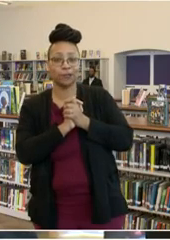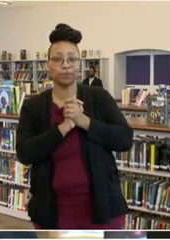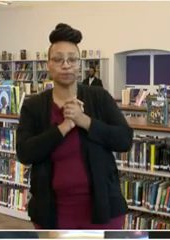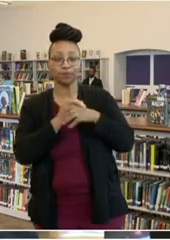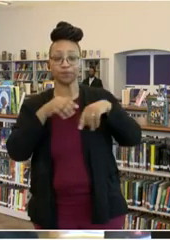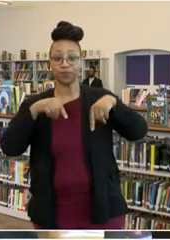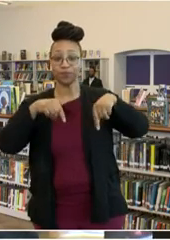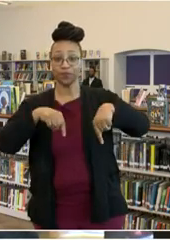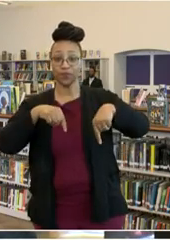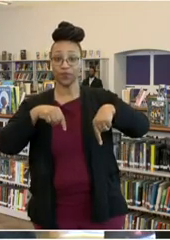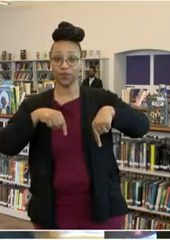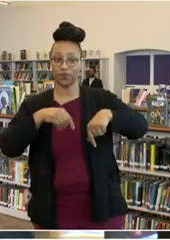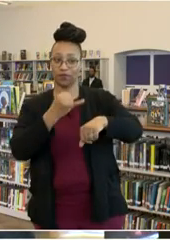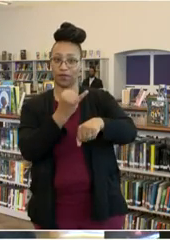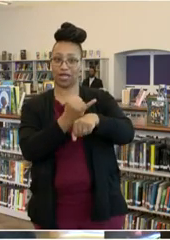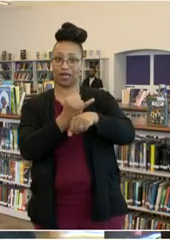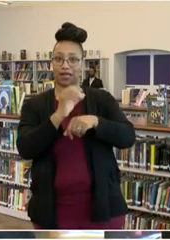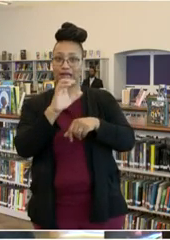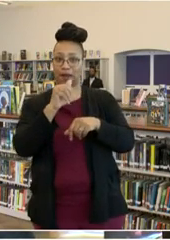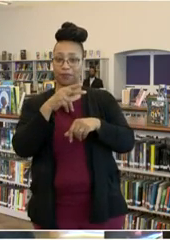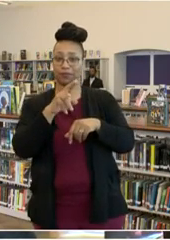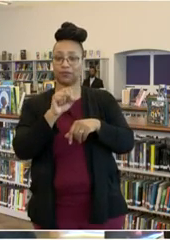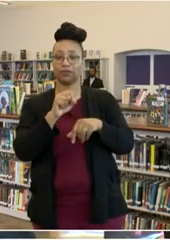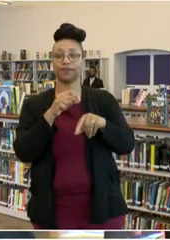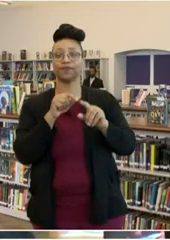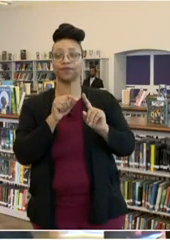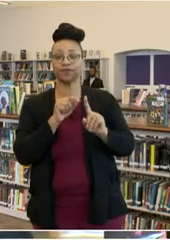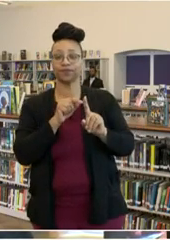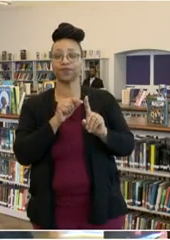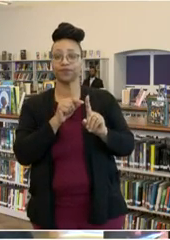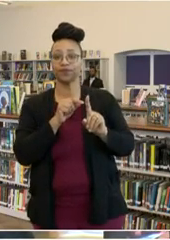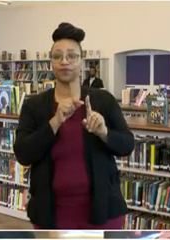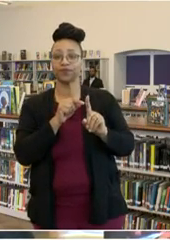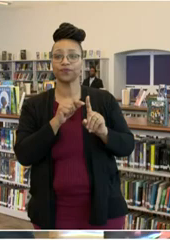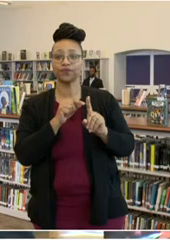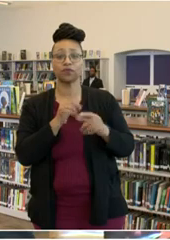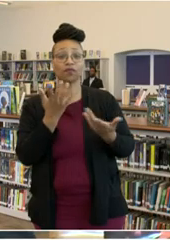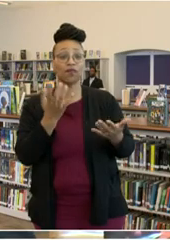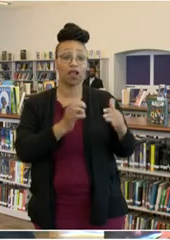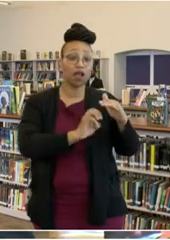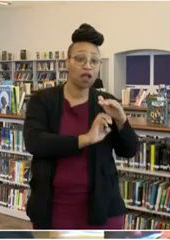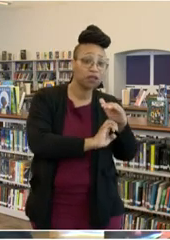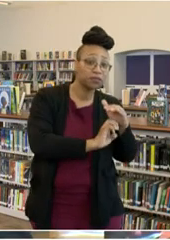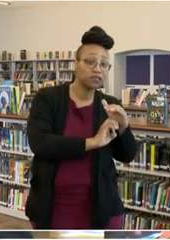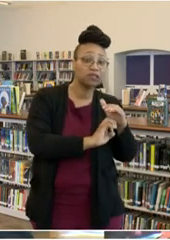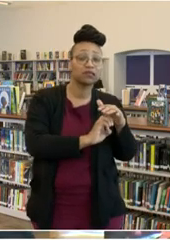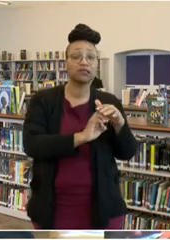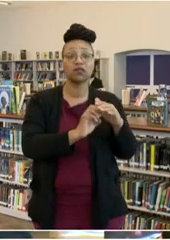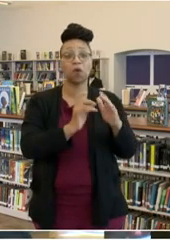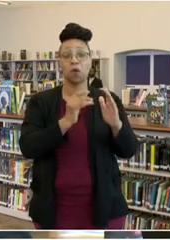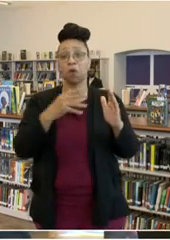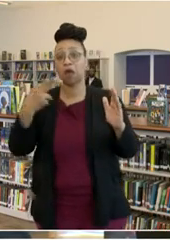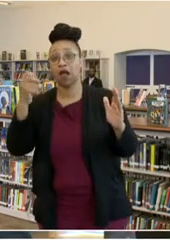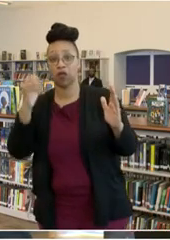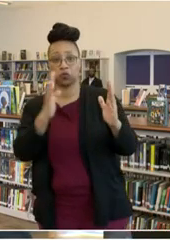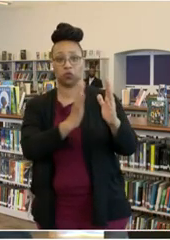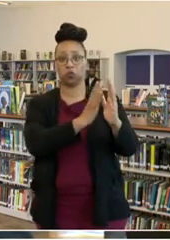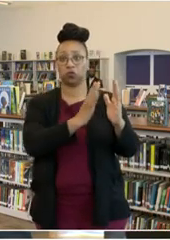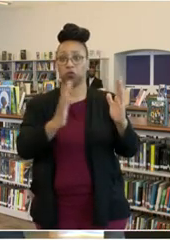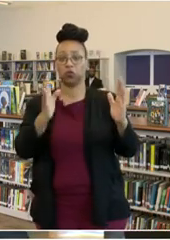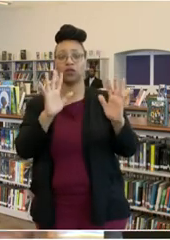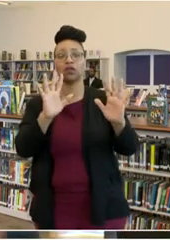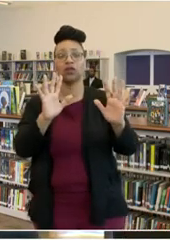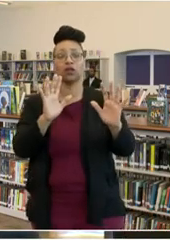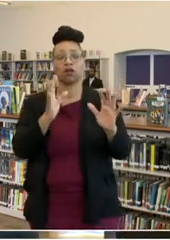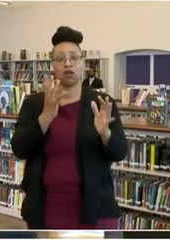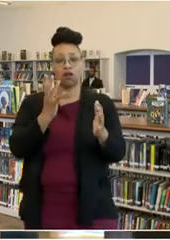door is Whittier Elementary School. So we have been coordinating services and supports for both